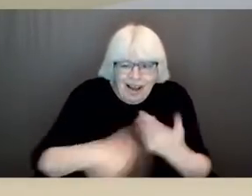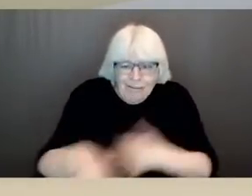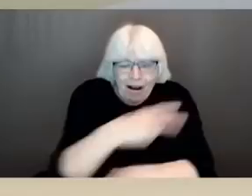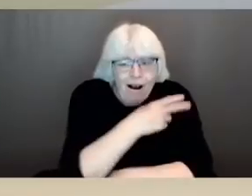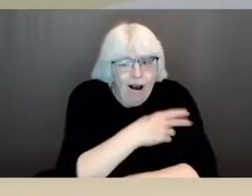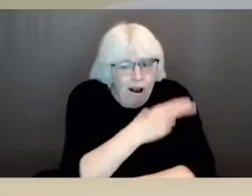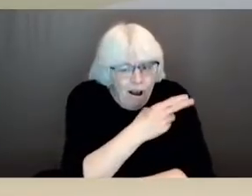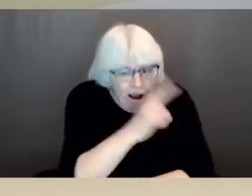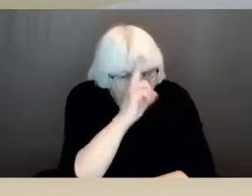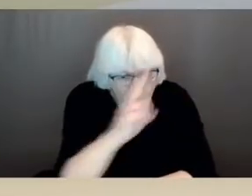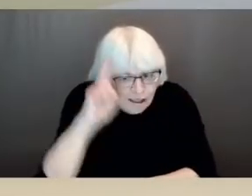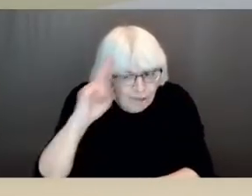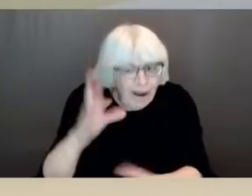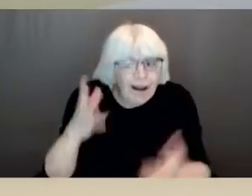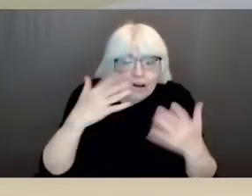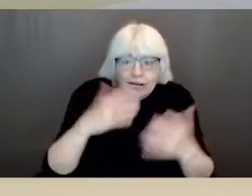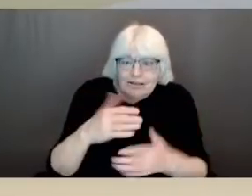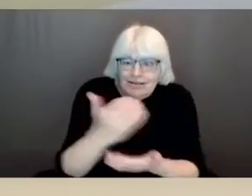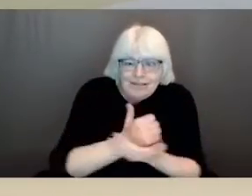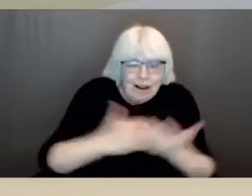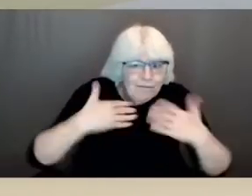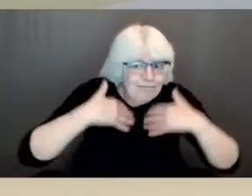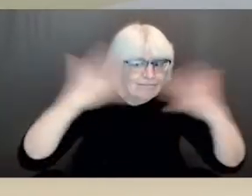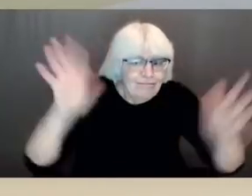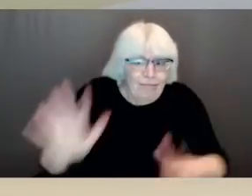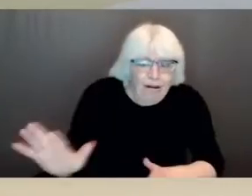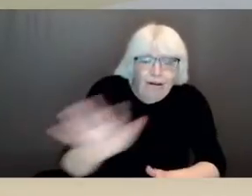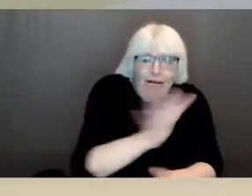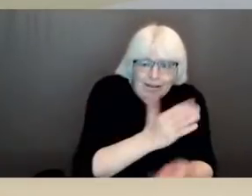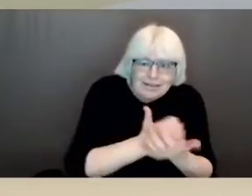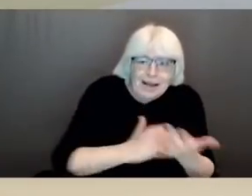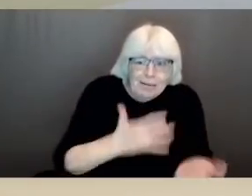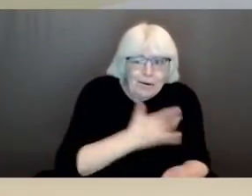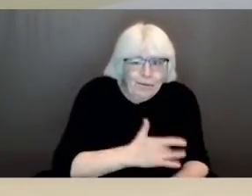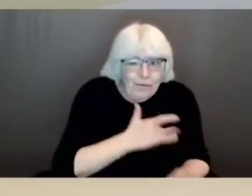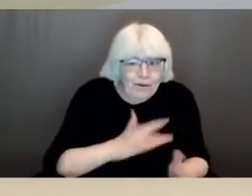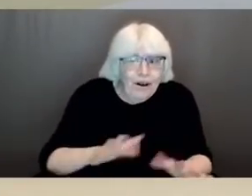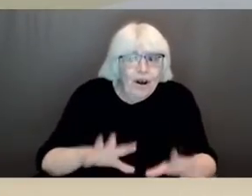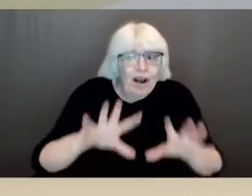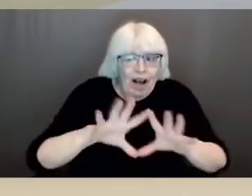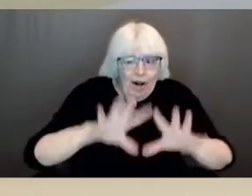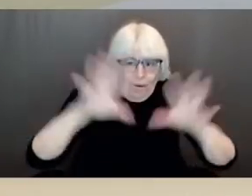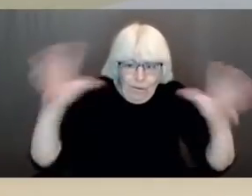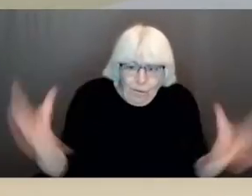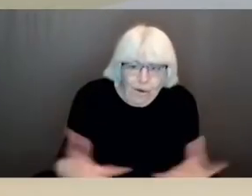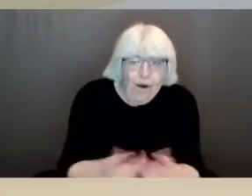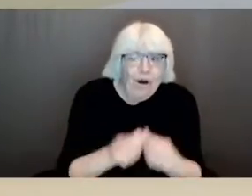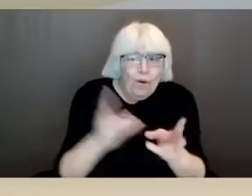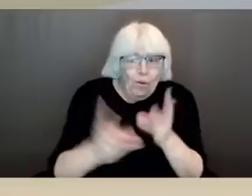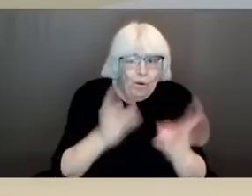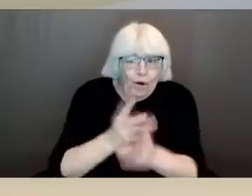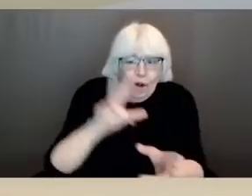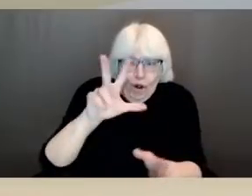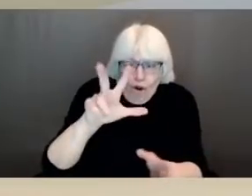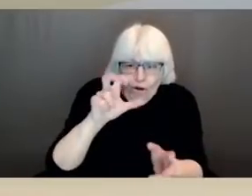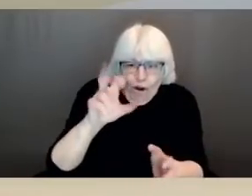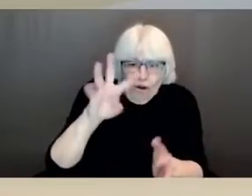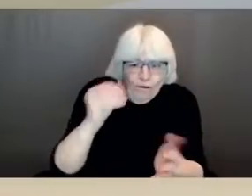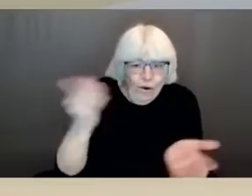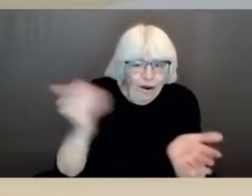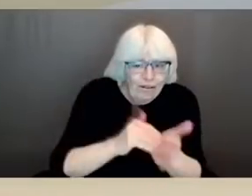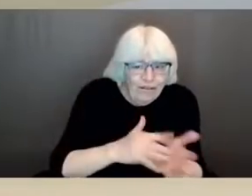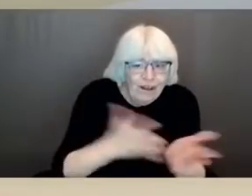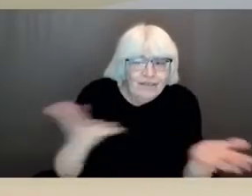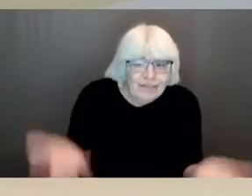Globally, there have been over 240 million cases of COVID-19 and almost 5 million deaths. In the